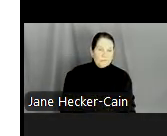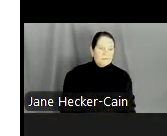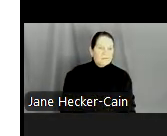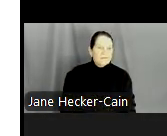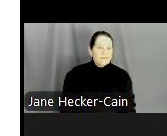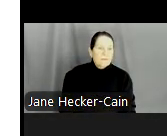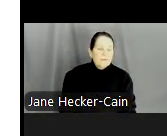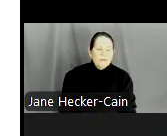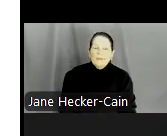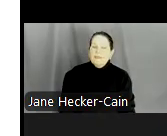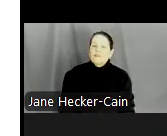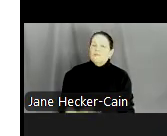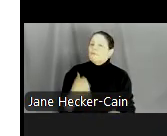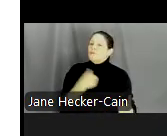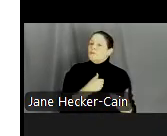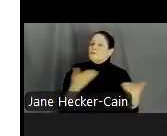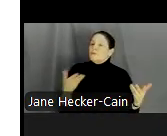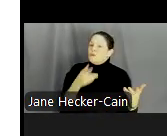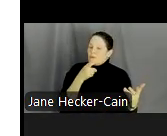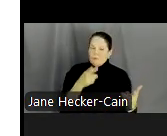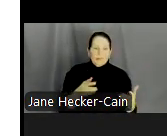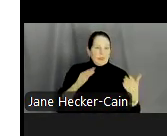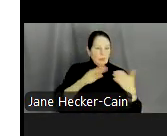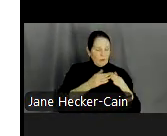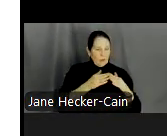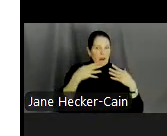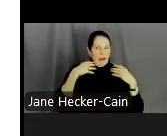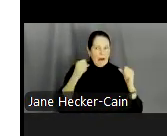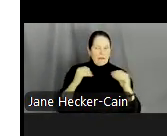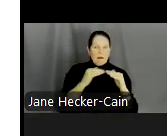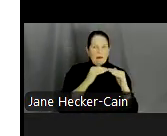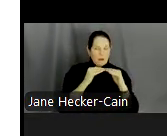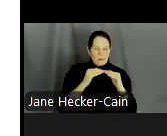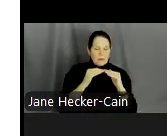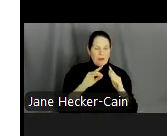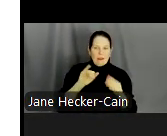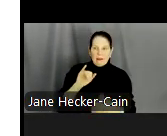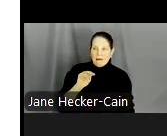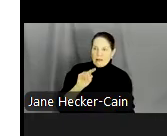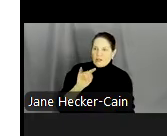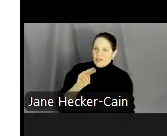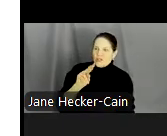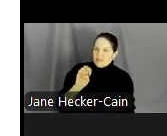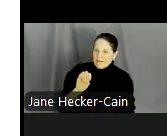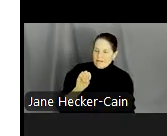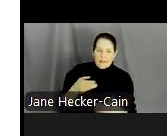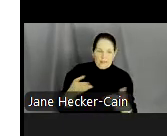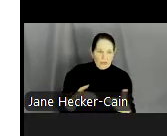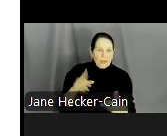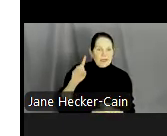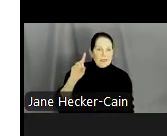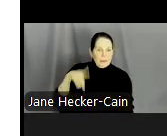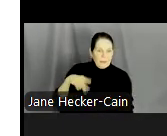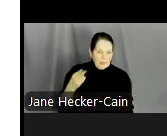So again, we're the Community Health Equity Initiative at DPH, and we're